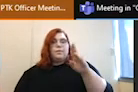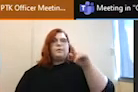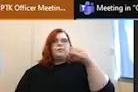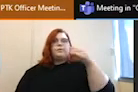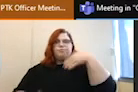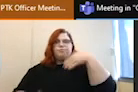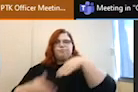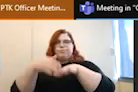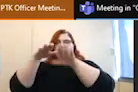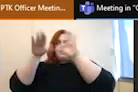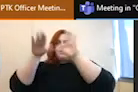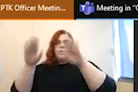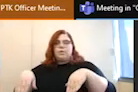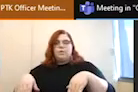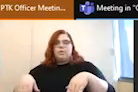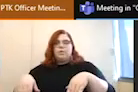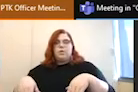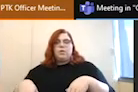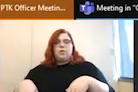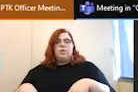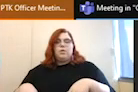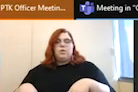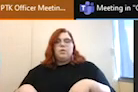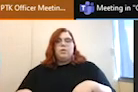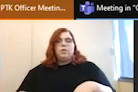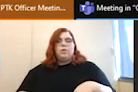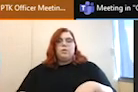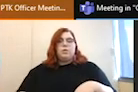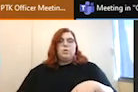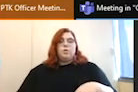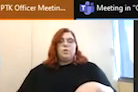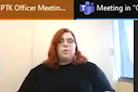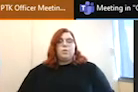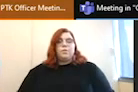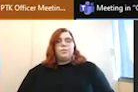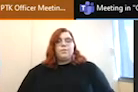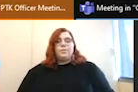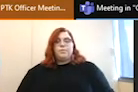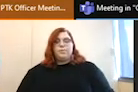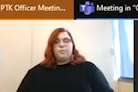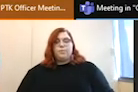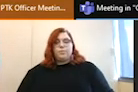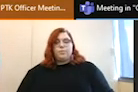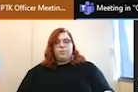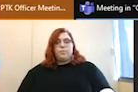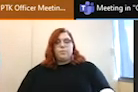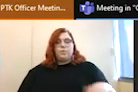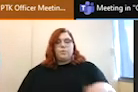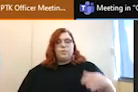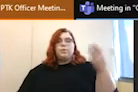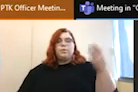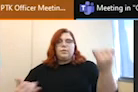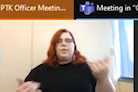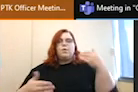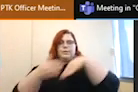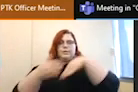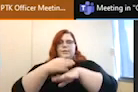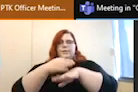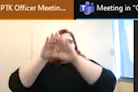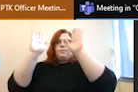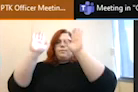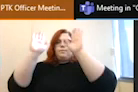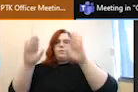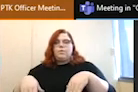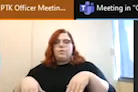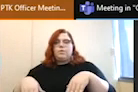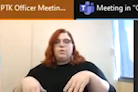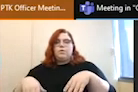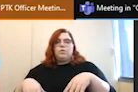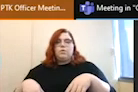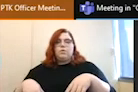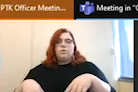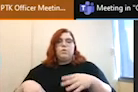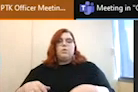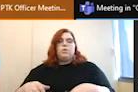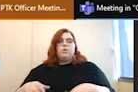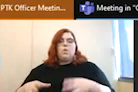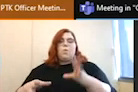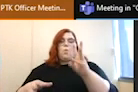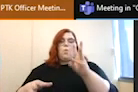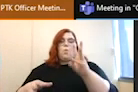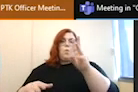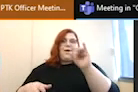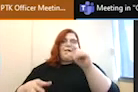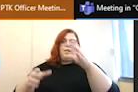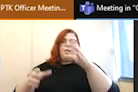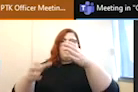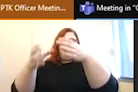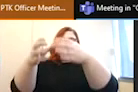type in enter building, you are inside the building, a well house for a large spring, there are keys